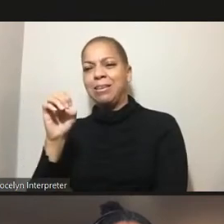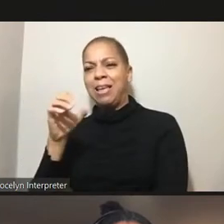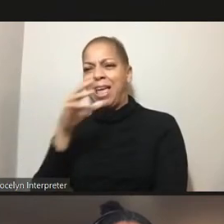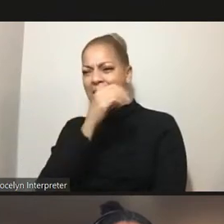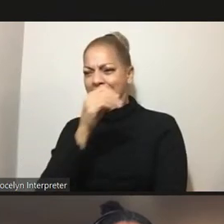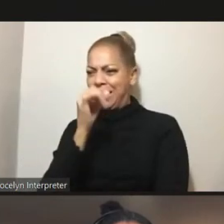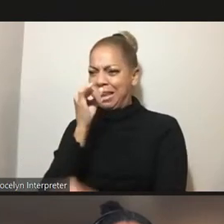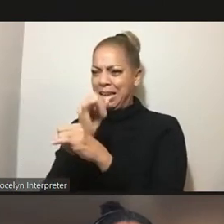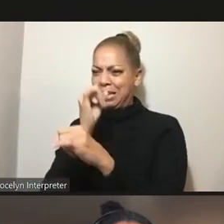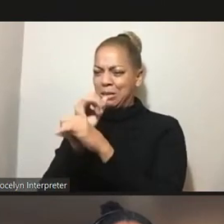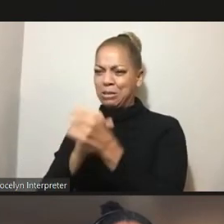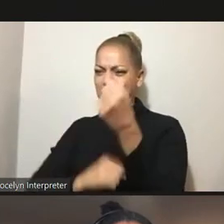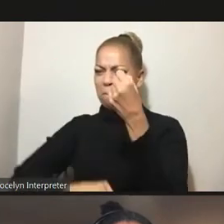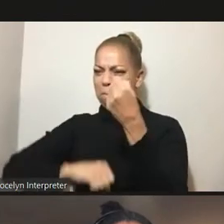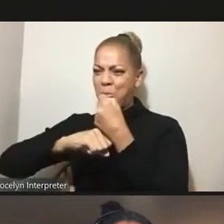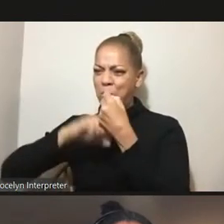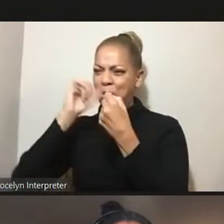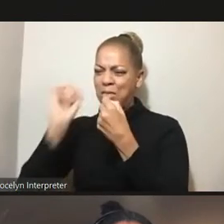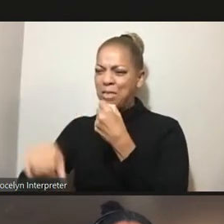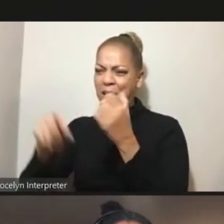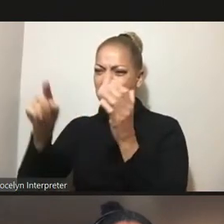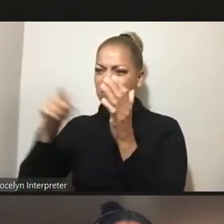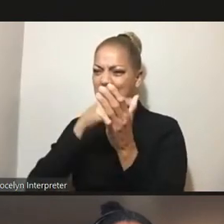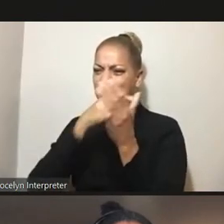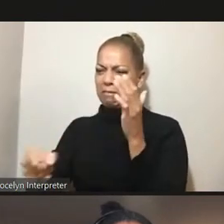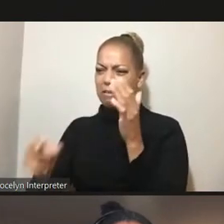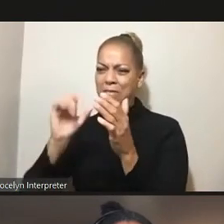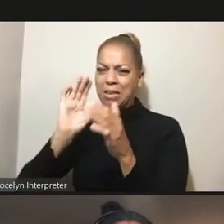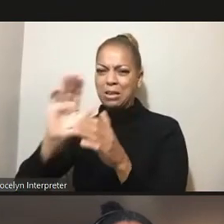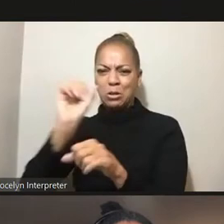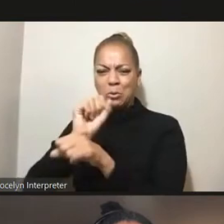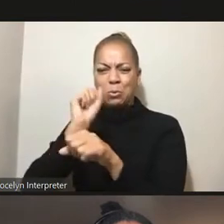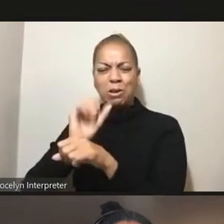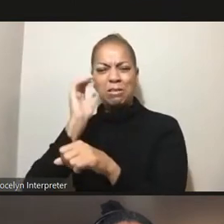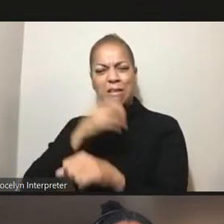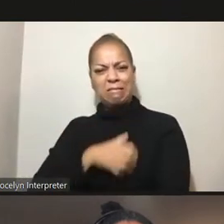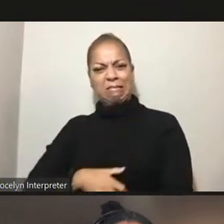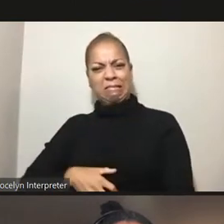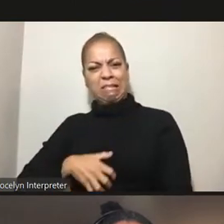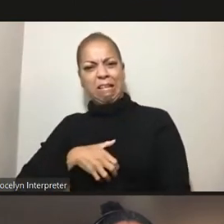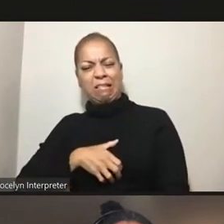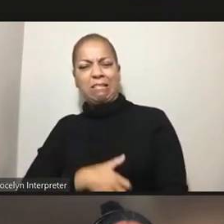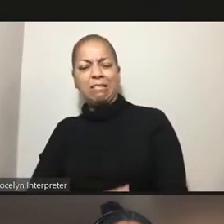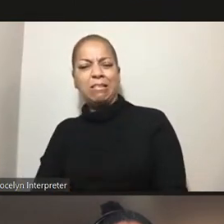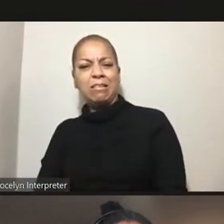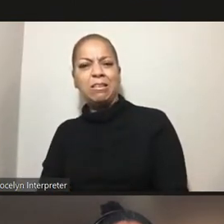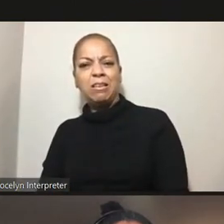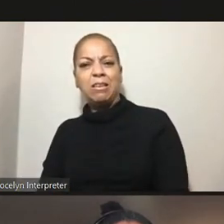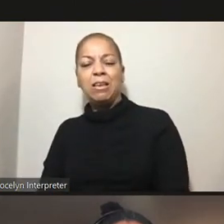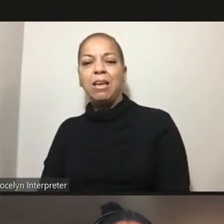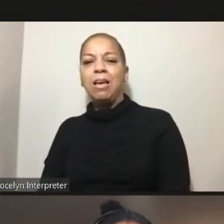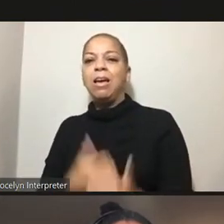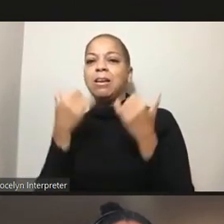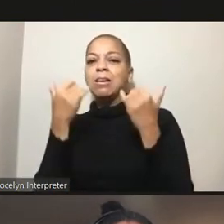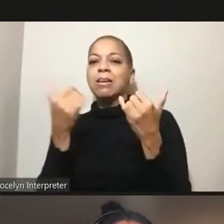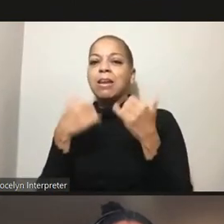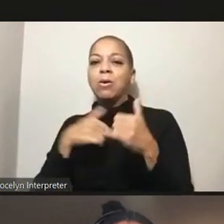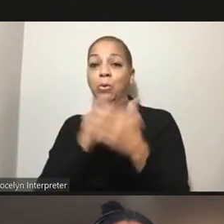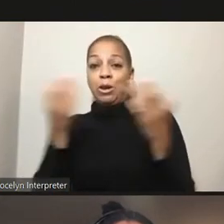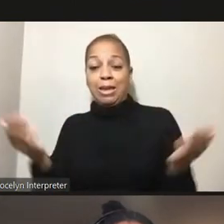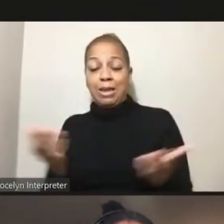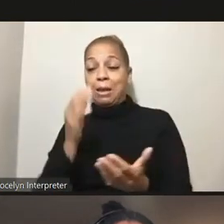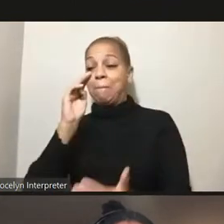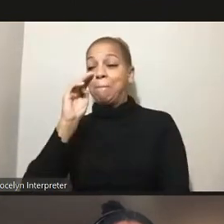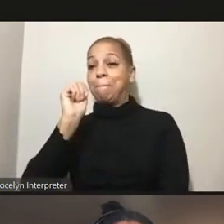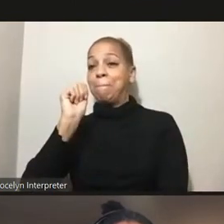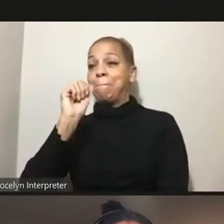of critique of Shaun's work is disgusting. It's just disgusting. And so now we're here at MASS MoCA, which had the